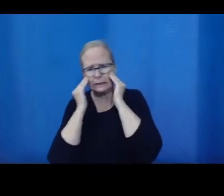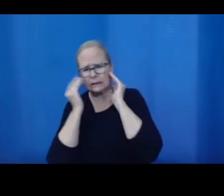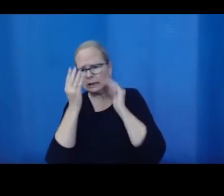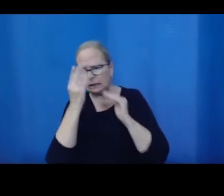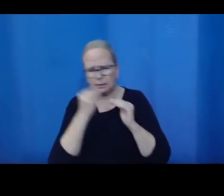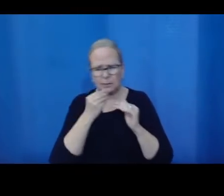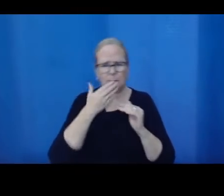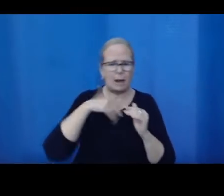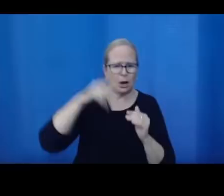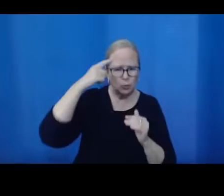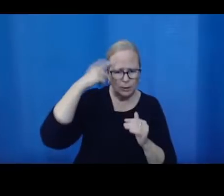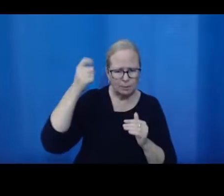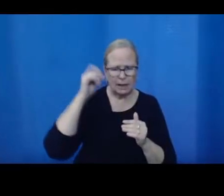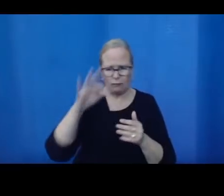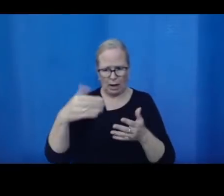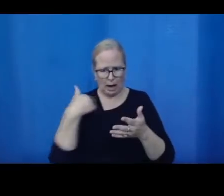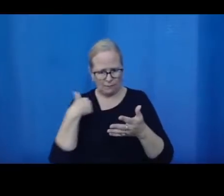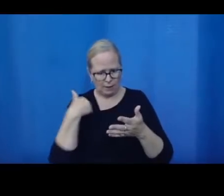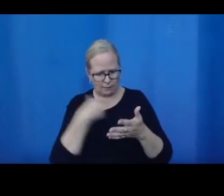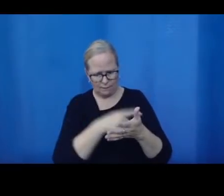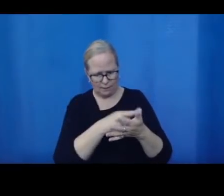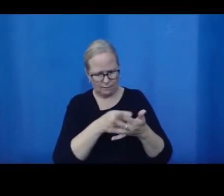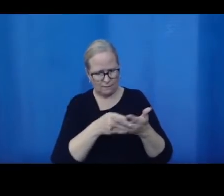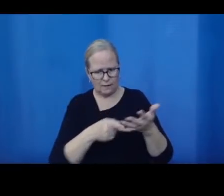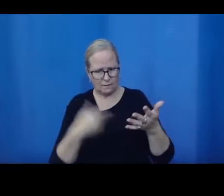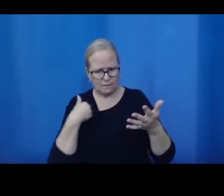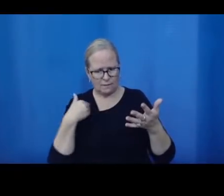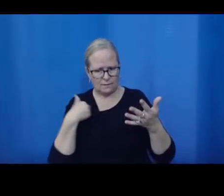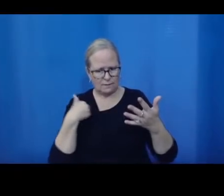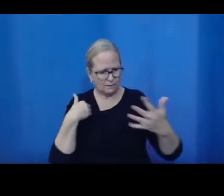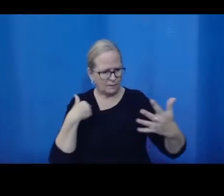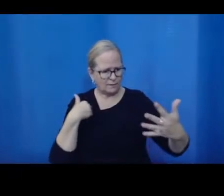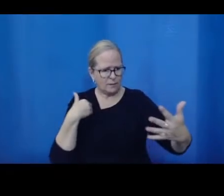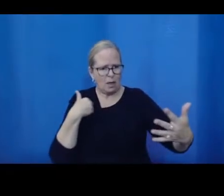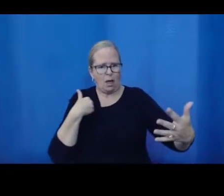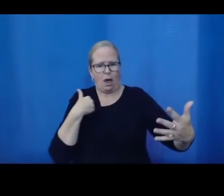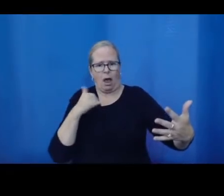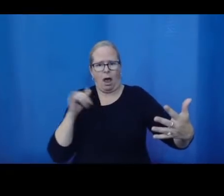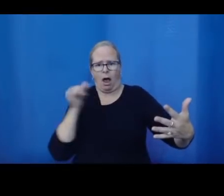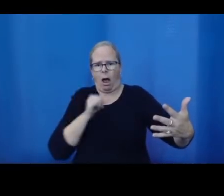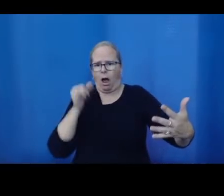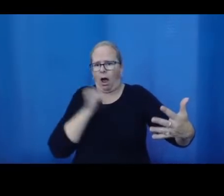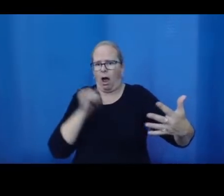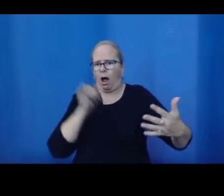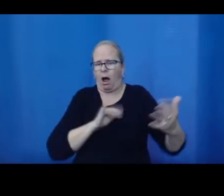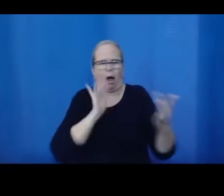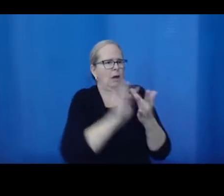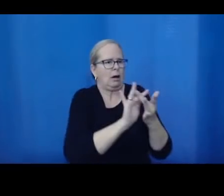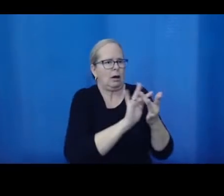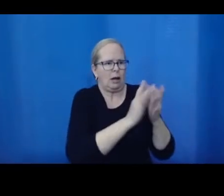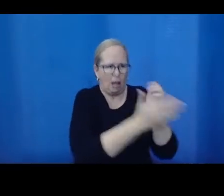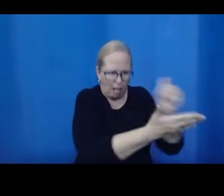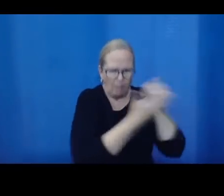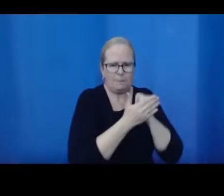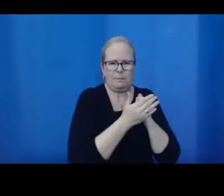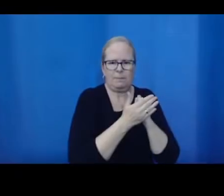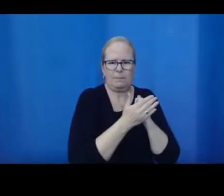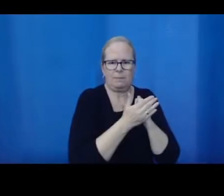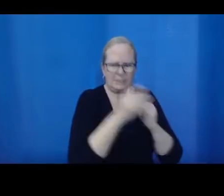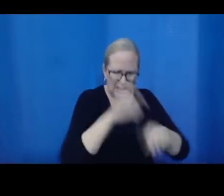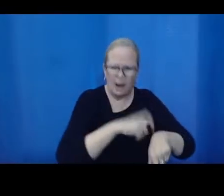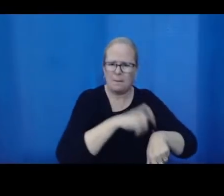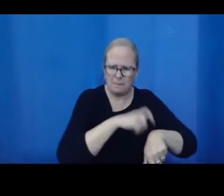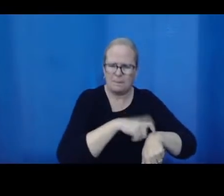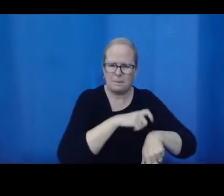them. And really trying to anchor into the purpose of, kind of why they went into this in the first place, even